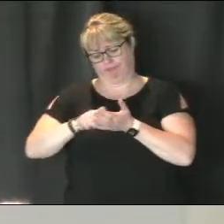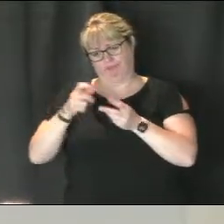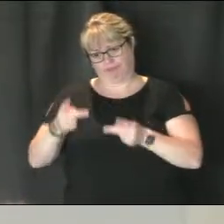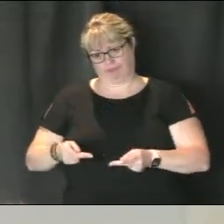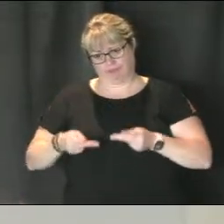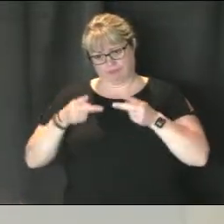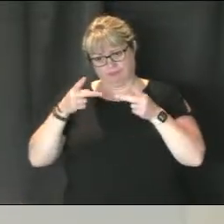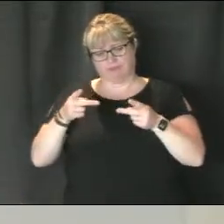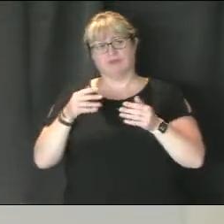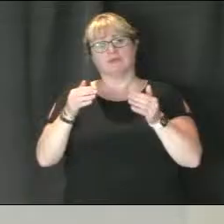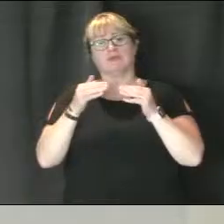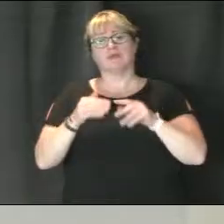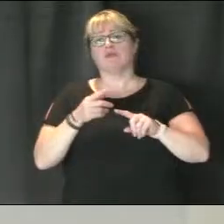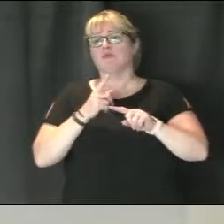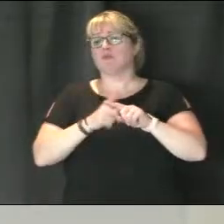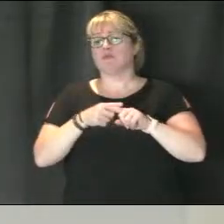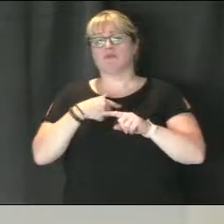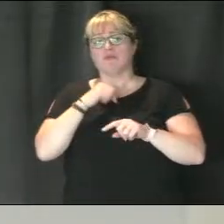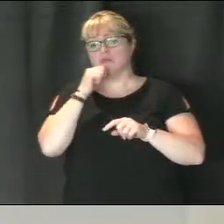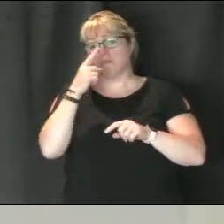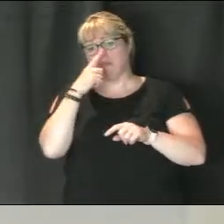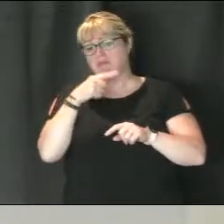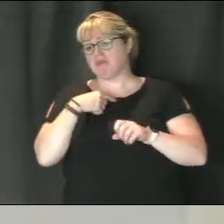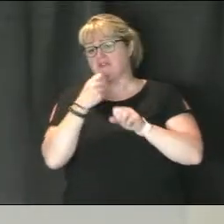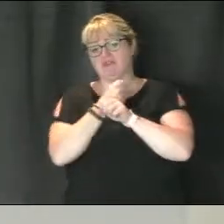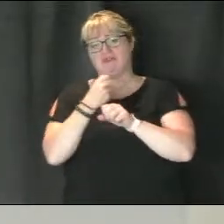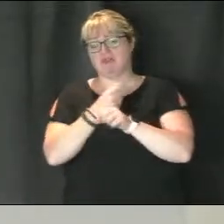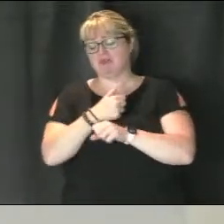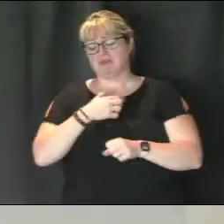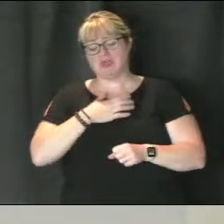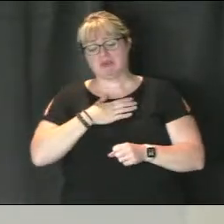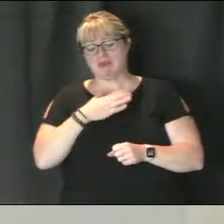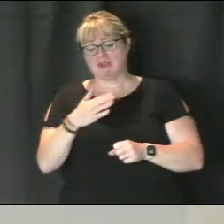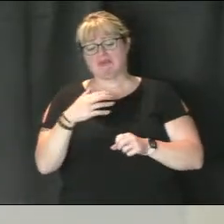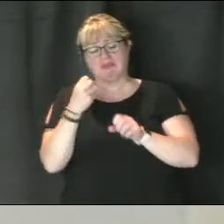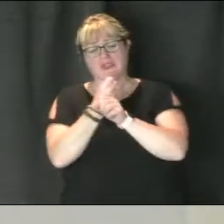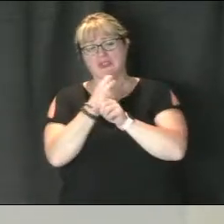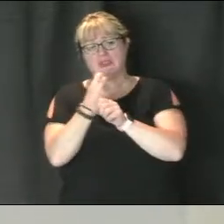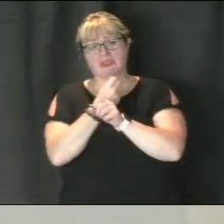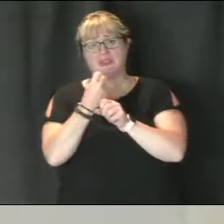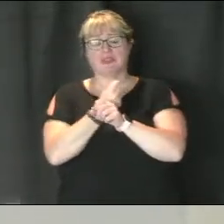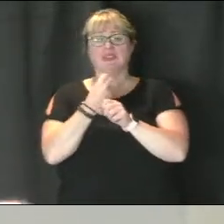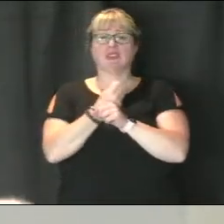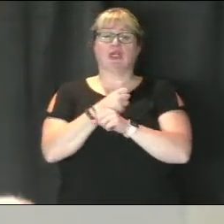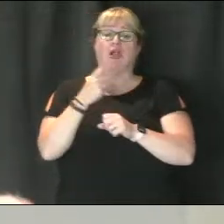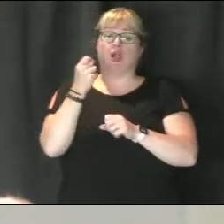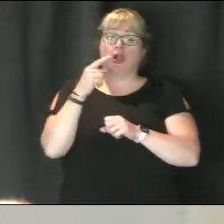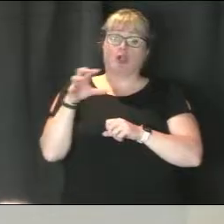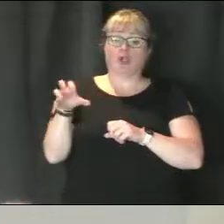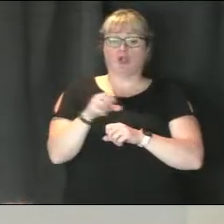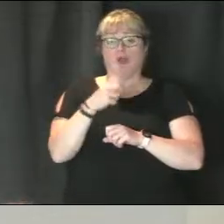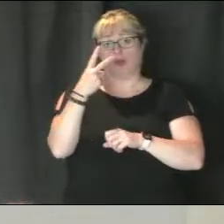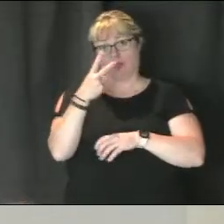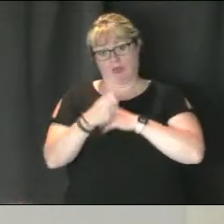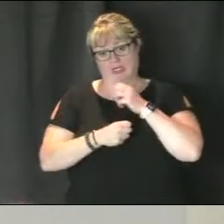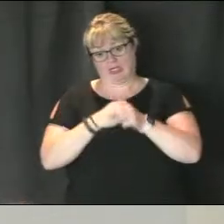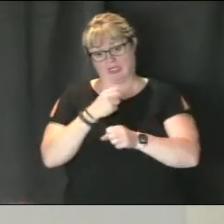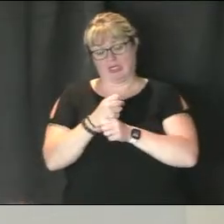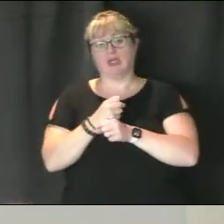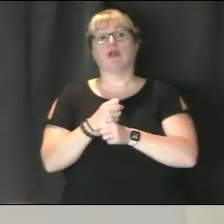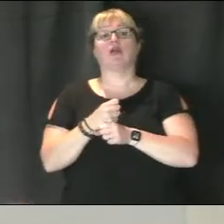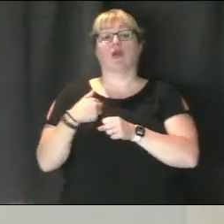number 3, I didn't mind fighting for things. And over a 2-year period, we